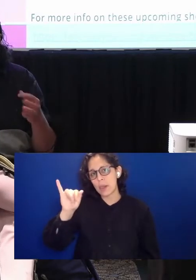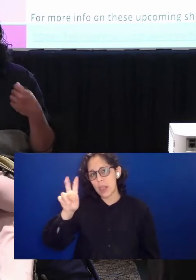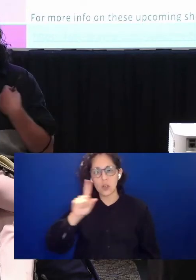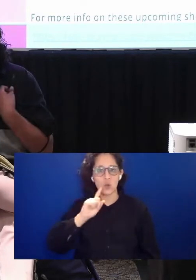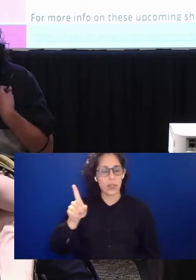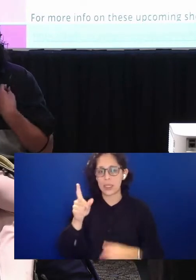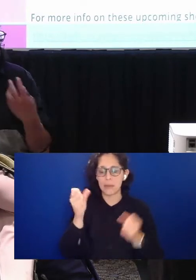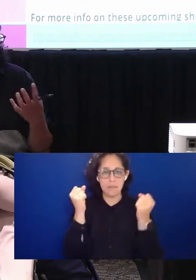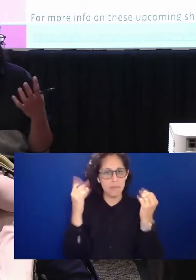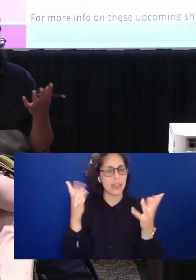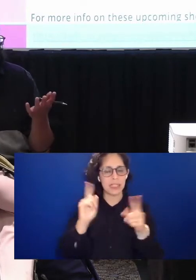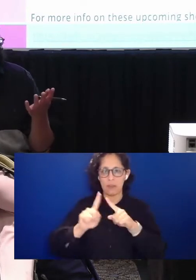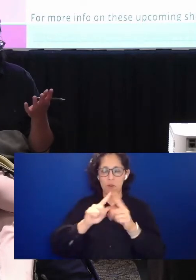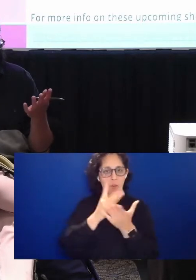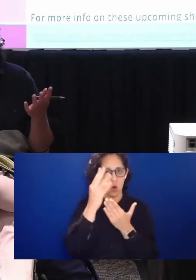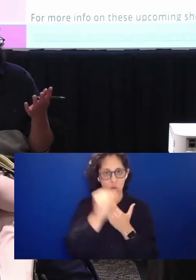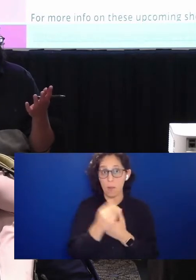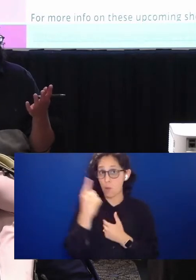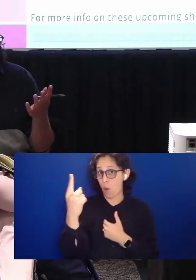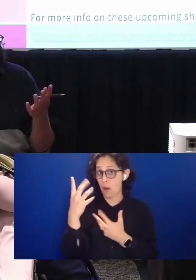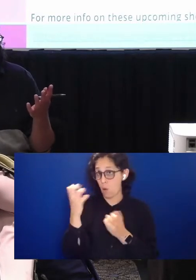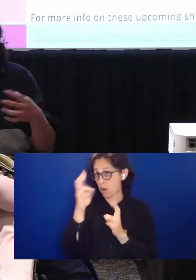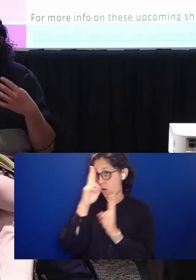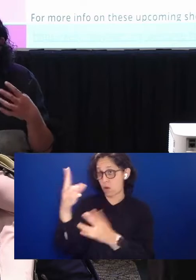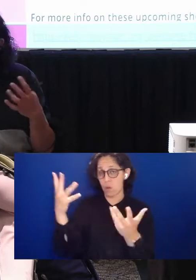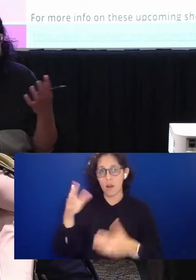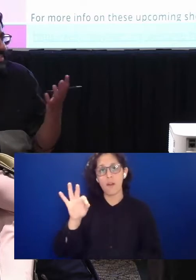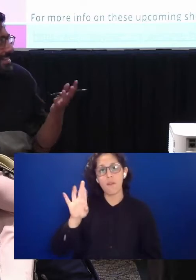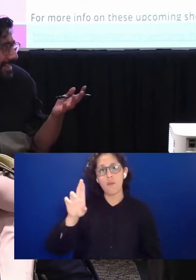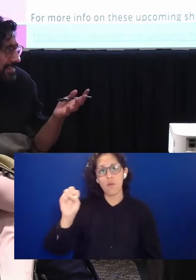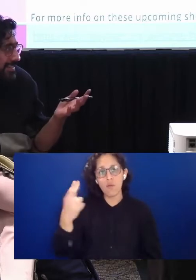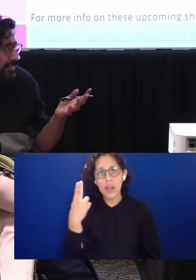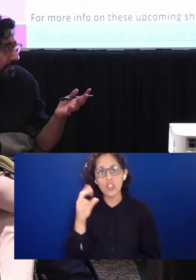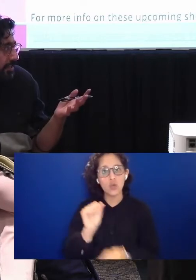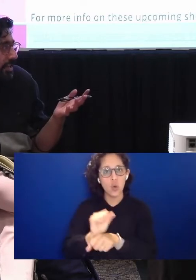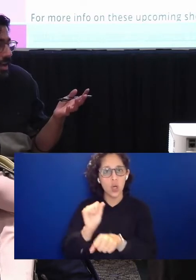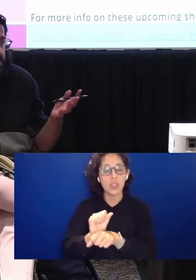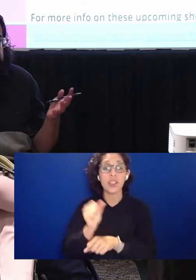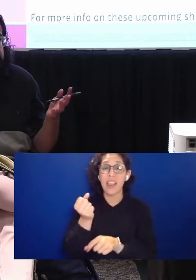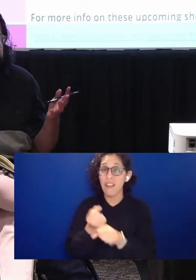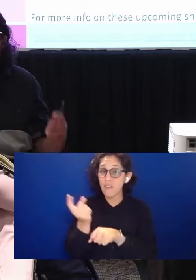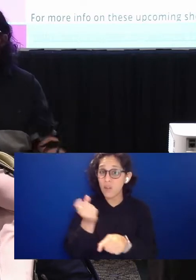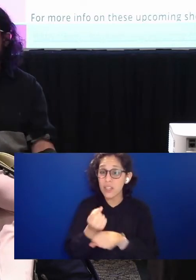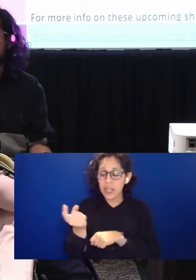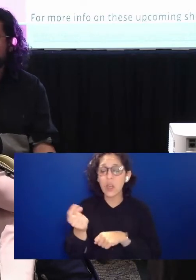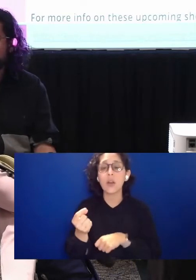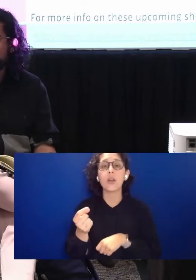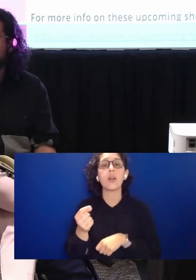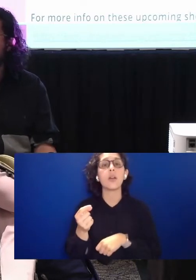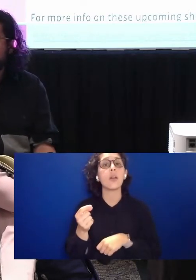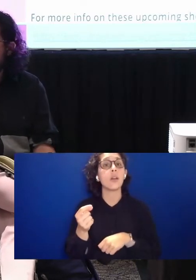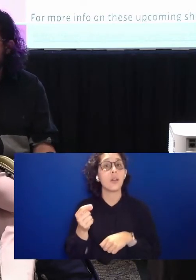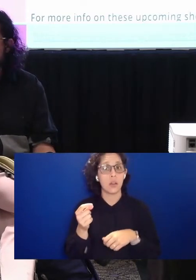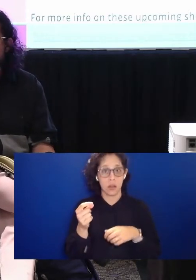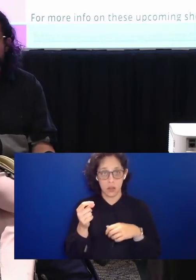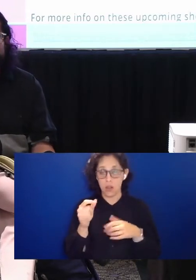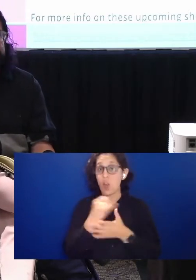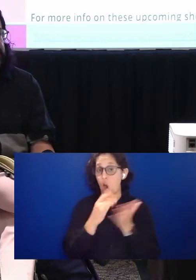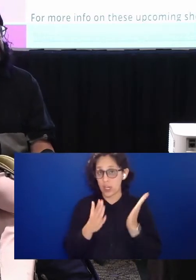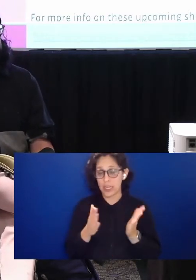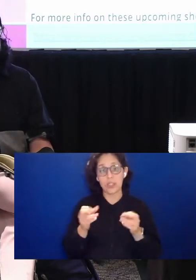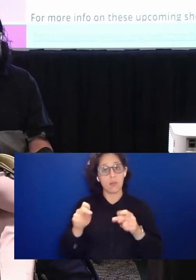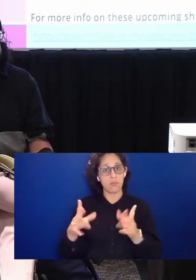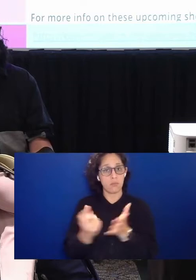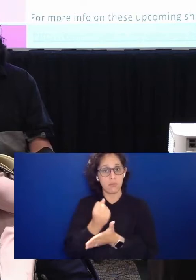programs, and the one I really want to honor is Fresh Works, where every year, I think six different artists have the opportunity to have a month-long